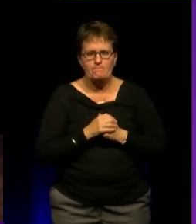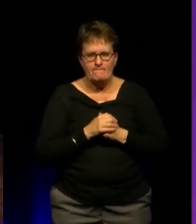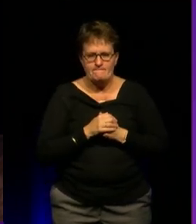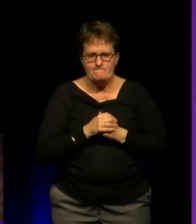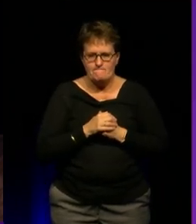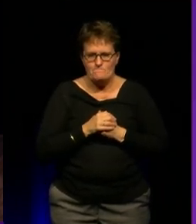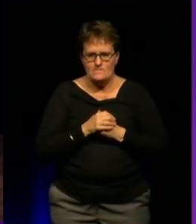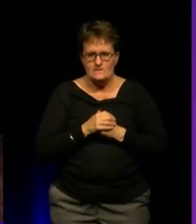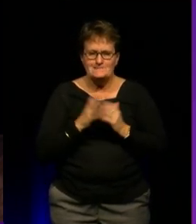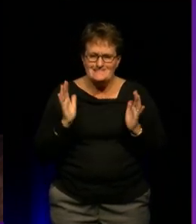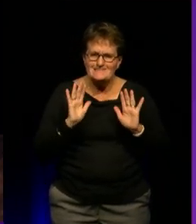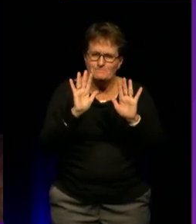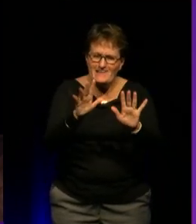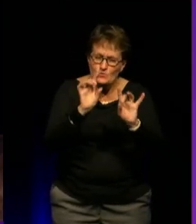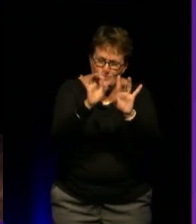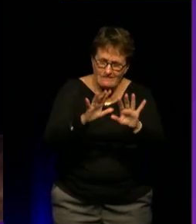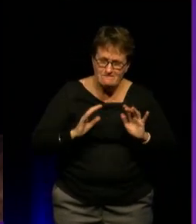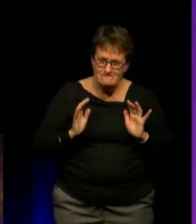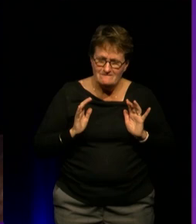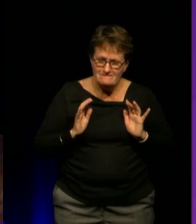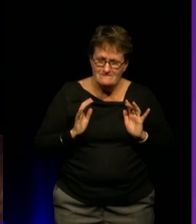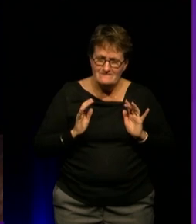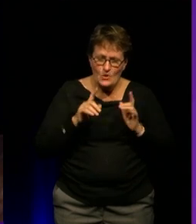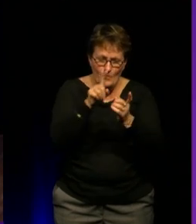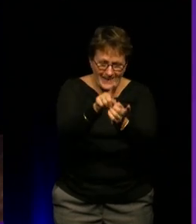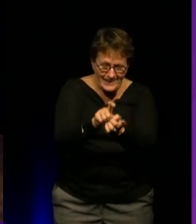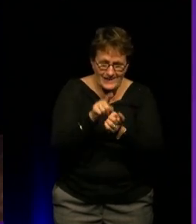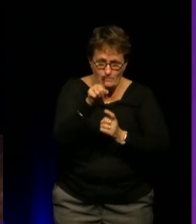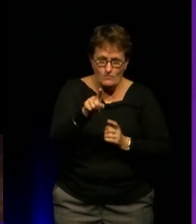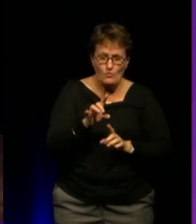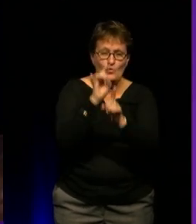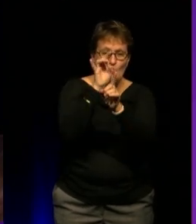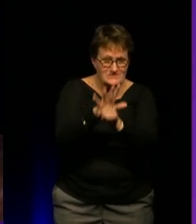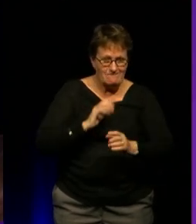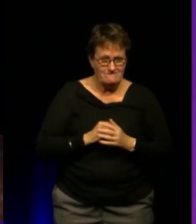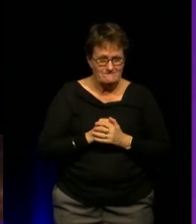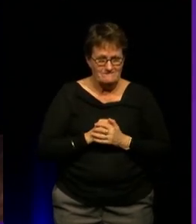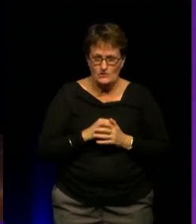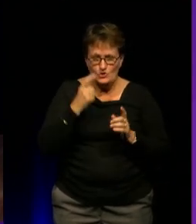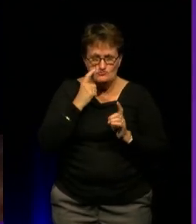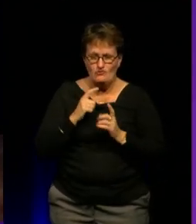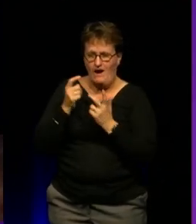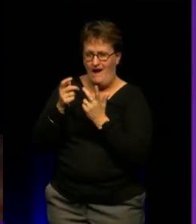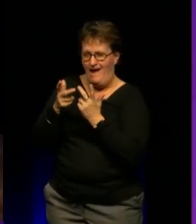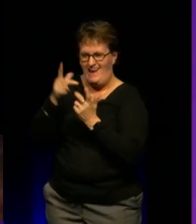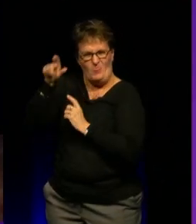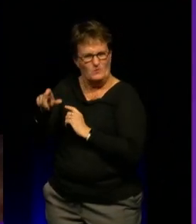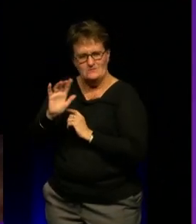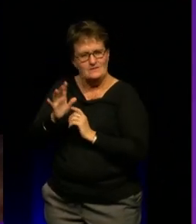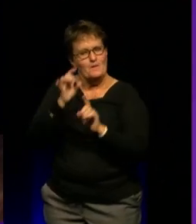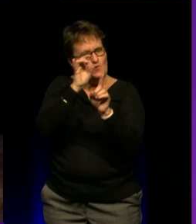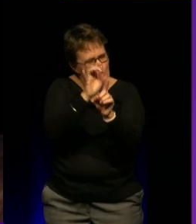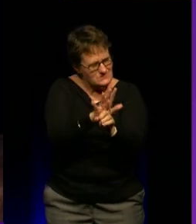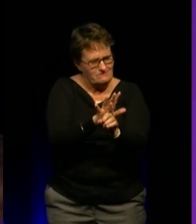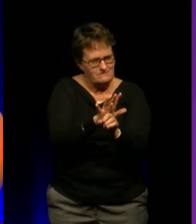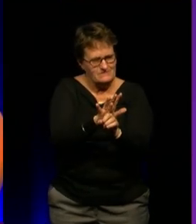you: be yourself. Yeah. We appointed you for who you are. Don't try and be anyone else. Just be yourself." Mm. which is...